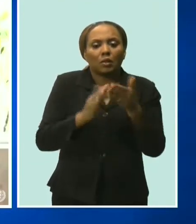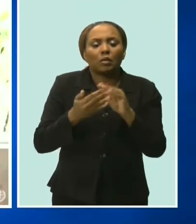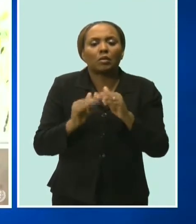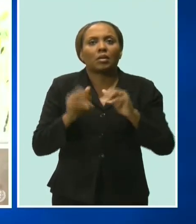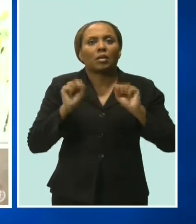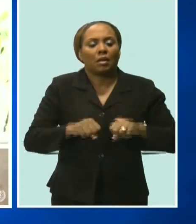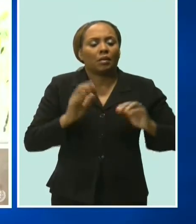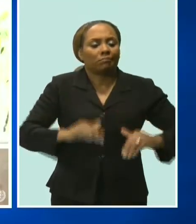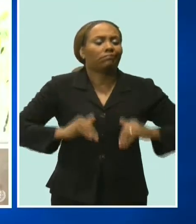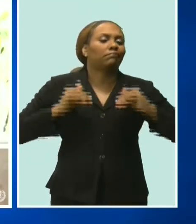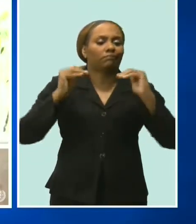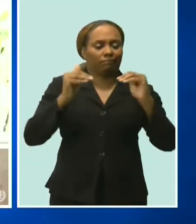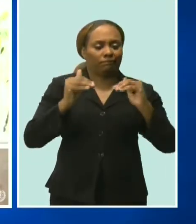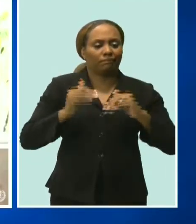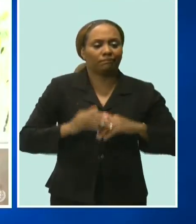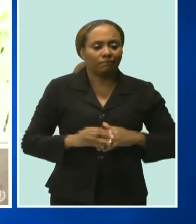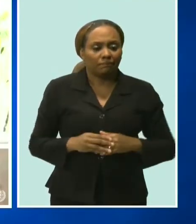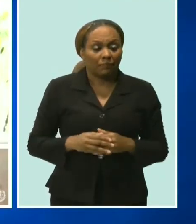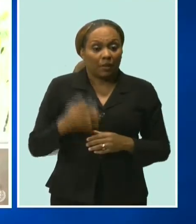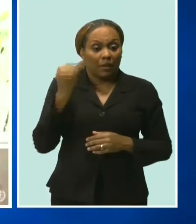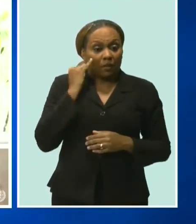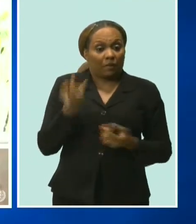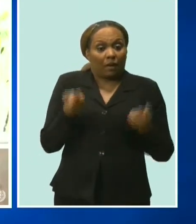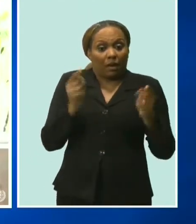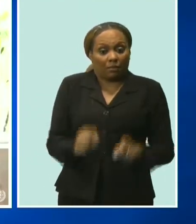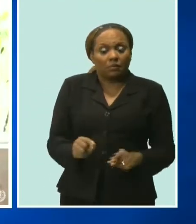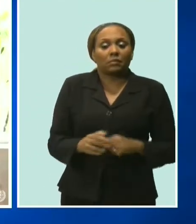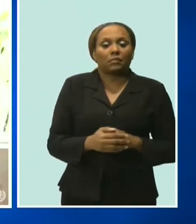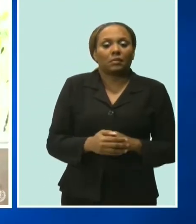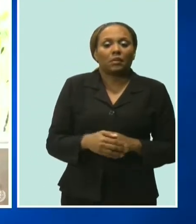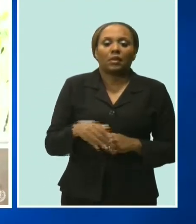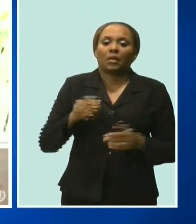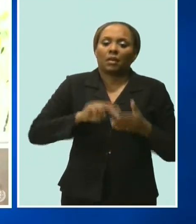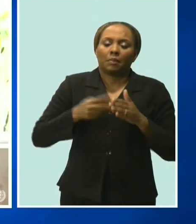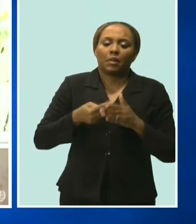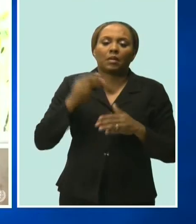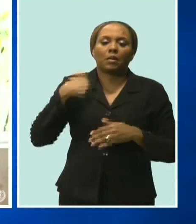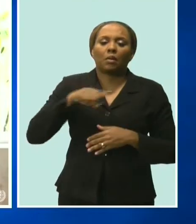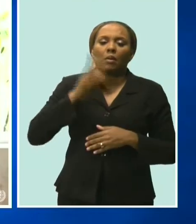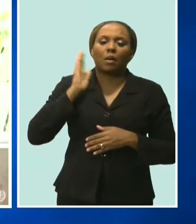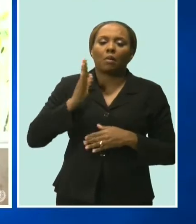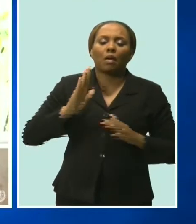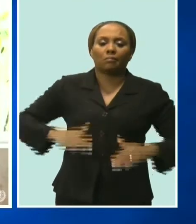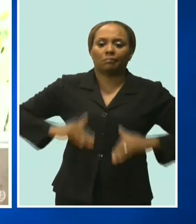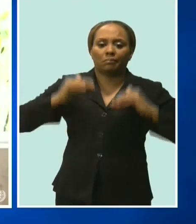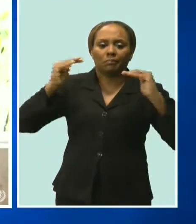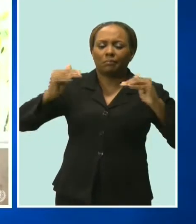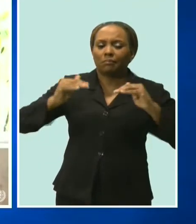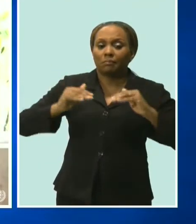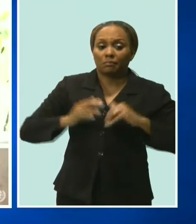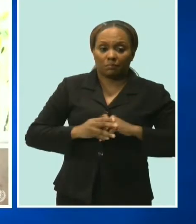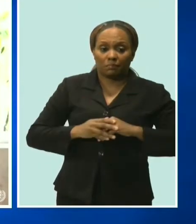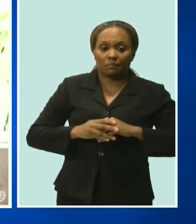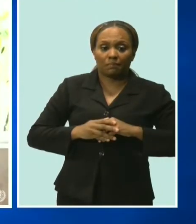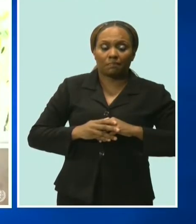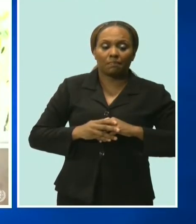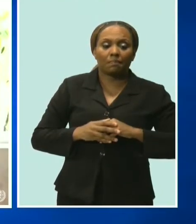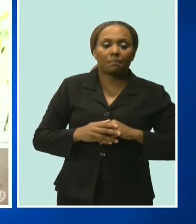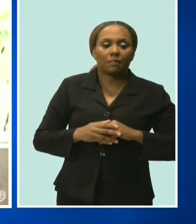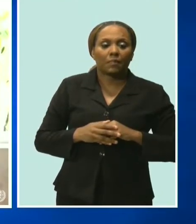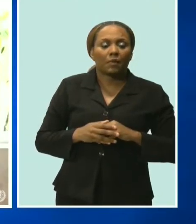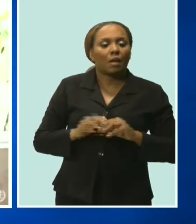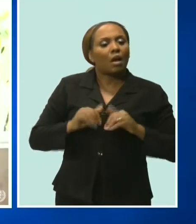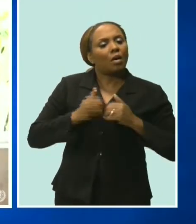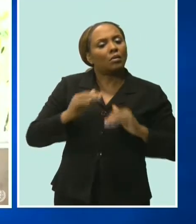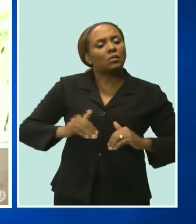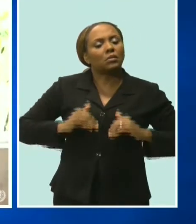here to the next level. And if we can do that, then we rise. And sometimes the best way of rising is claiming ground,